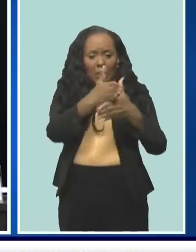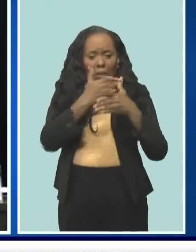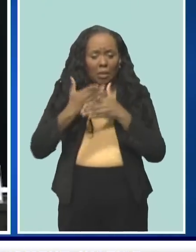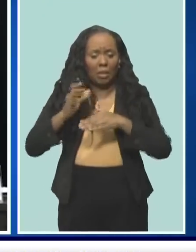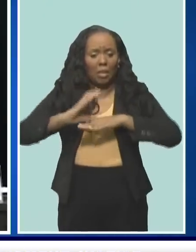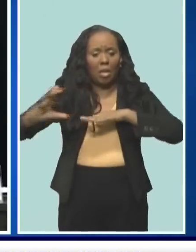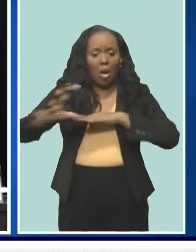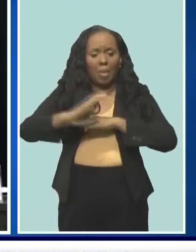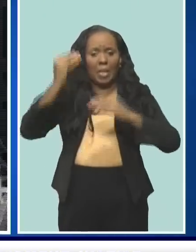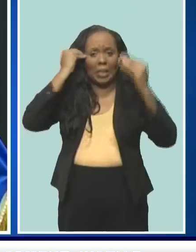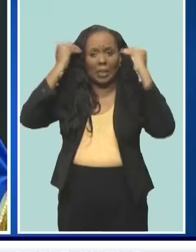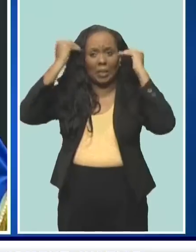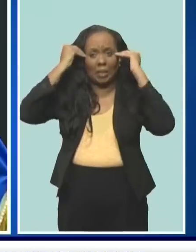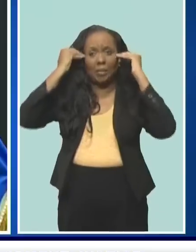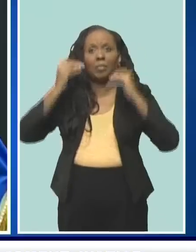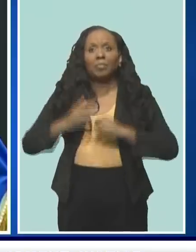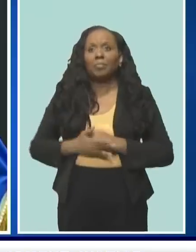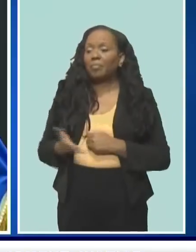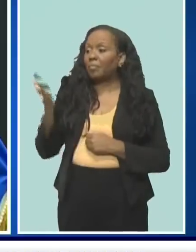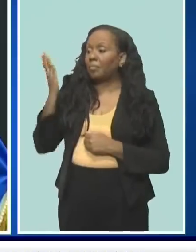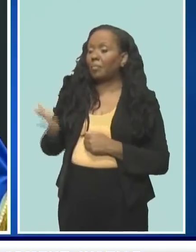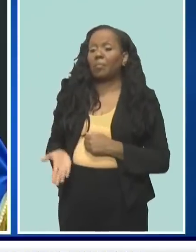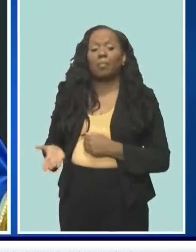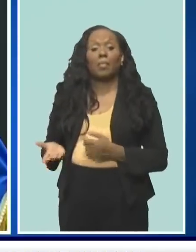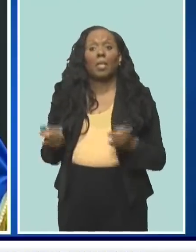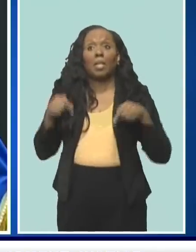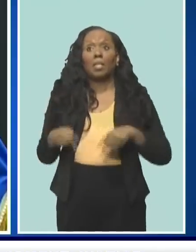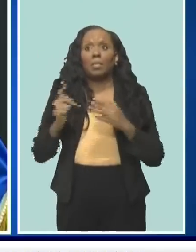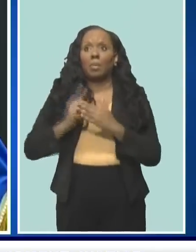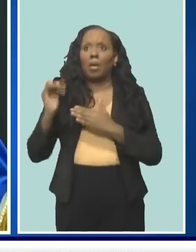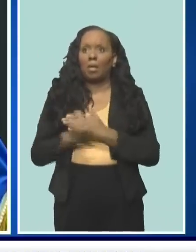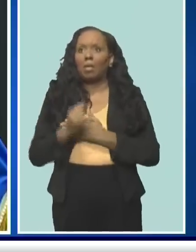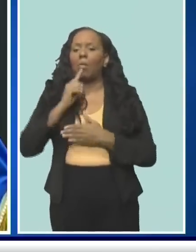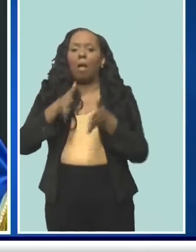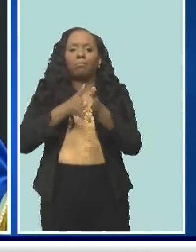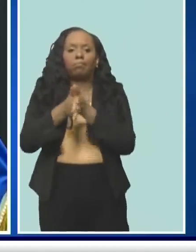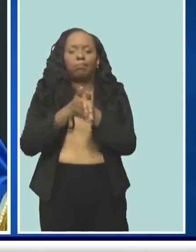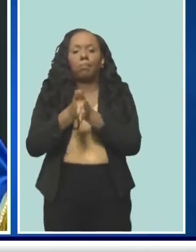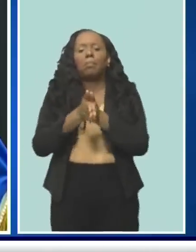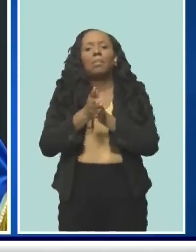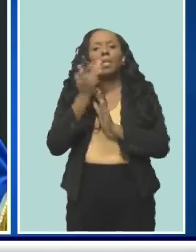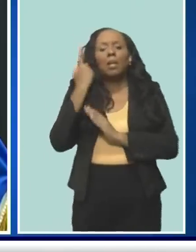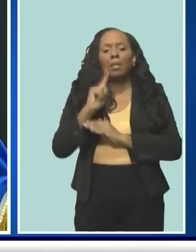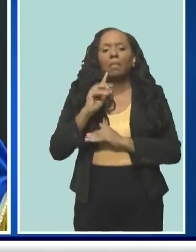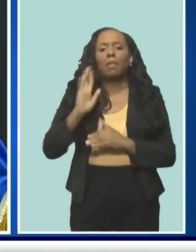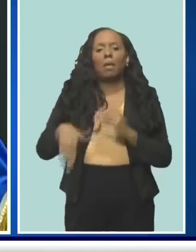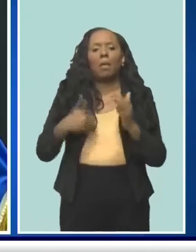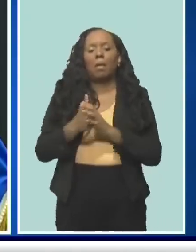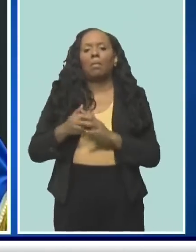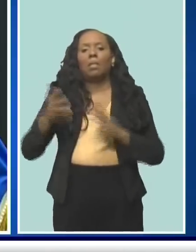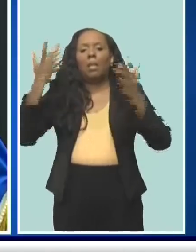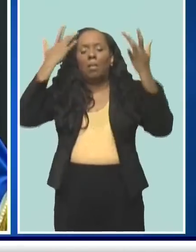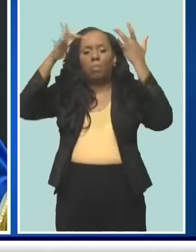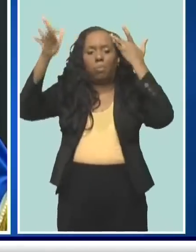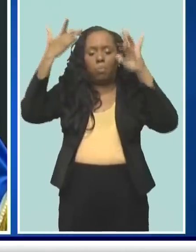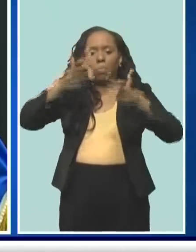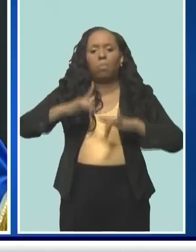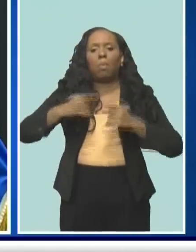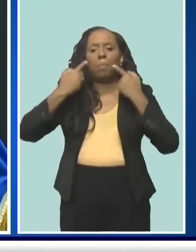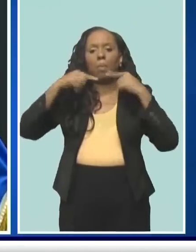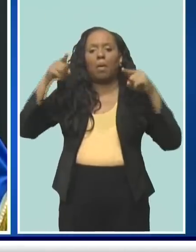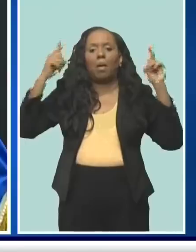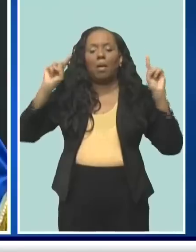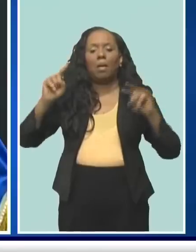This project then is designed to mobilize the intellectual achievements of the people